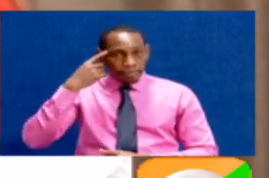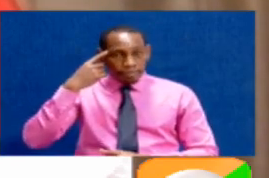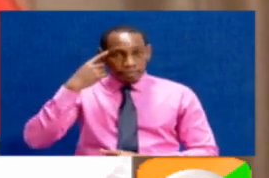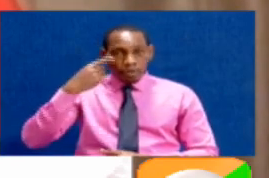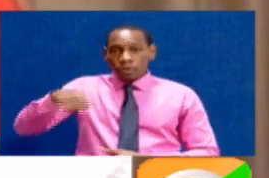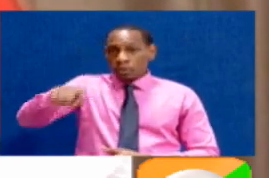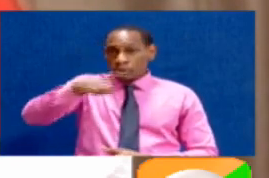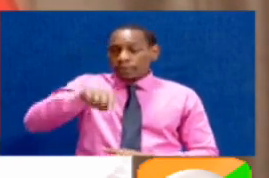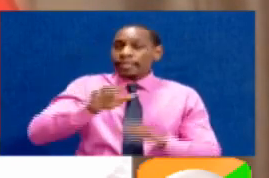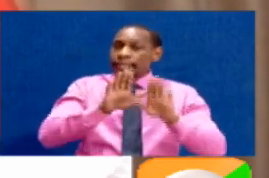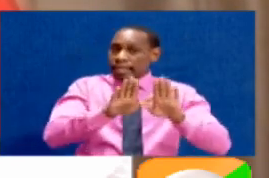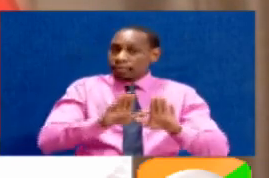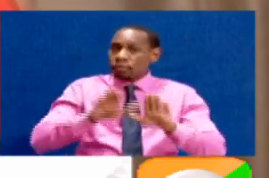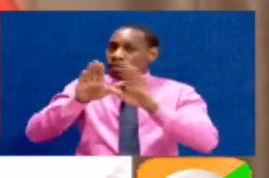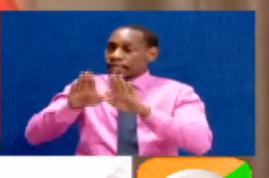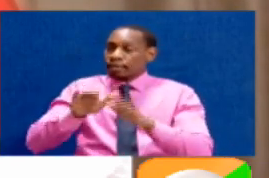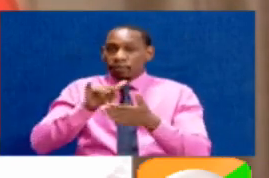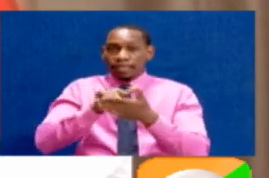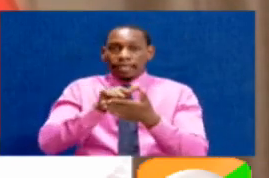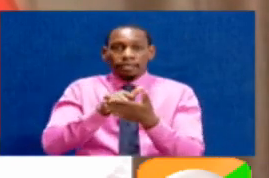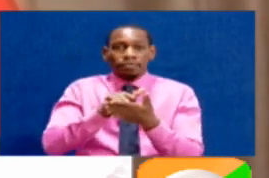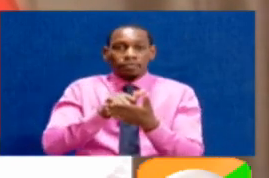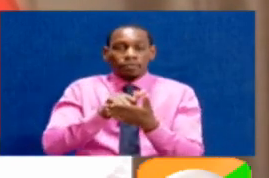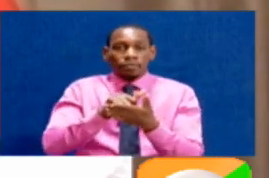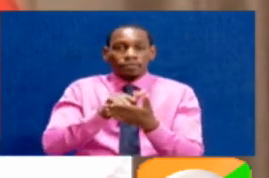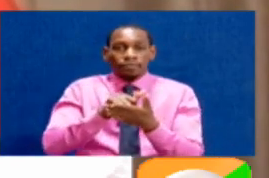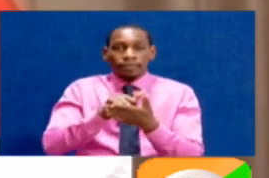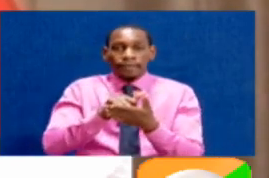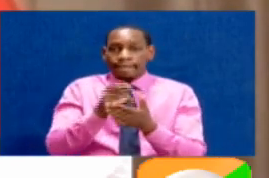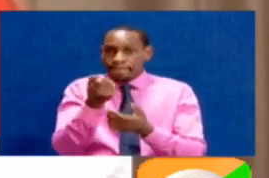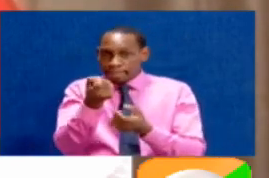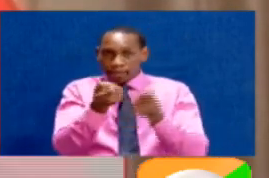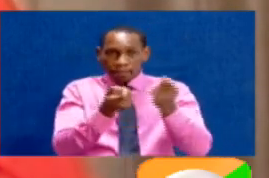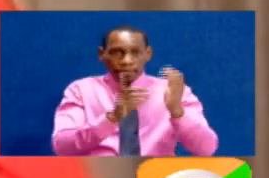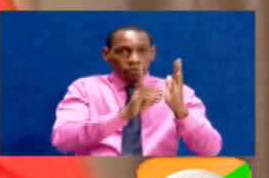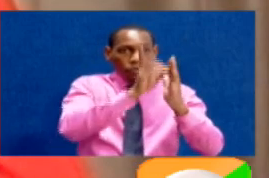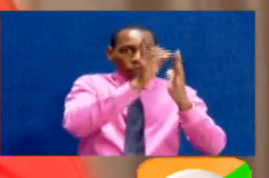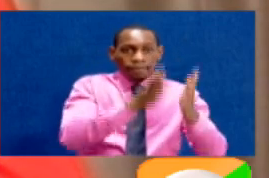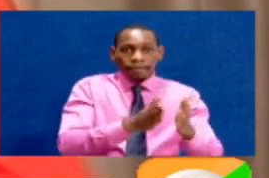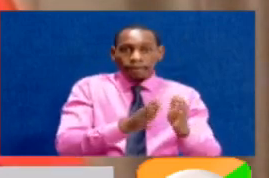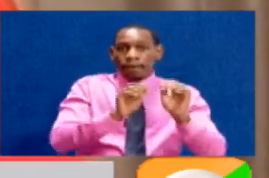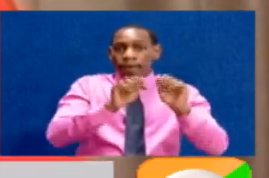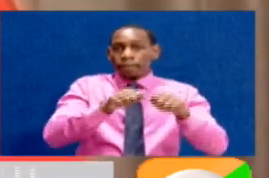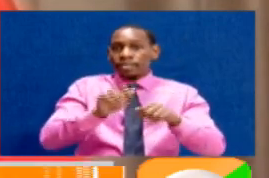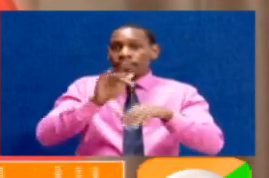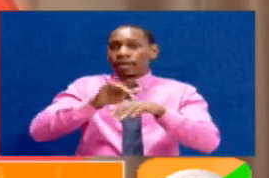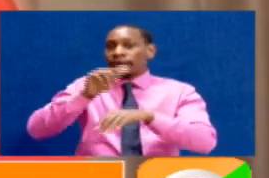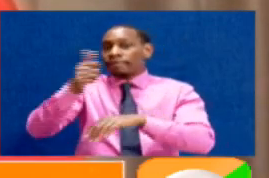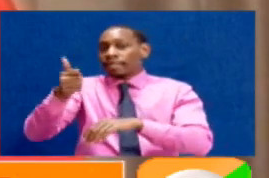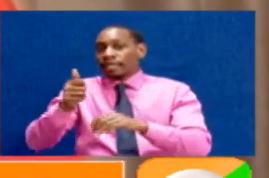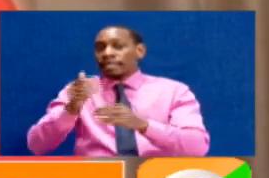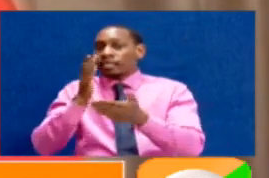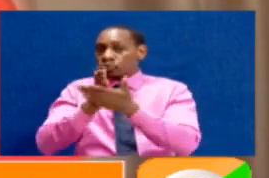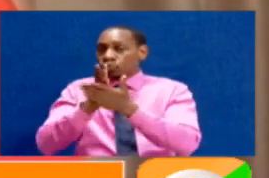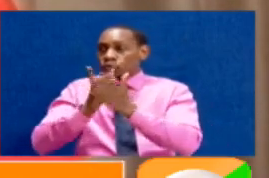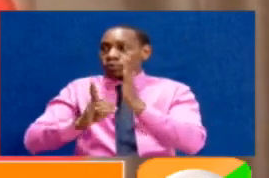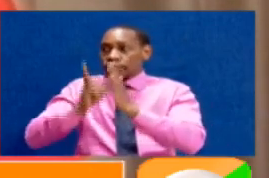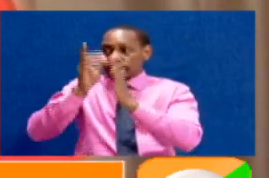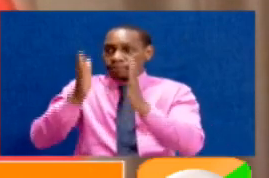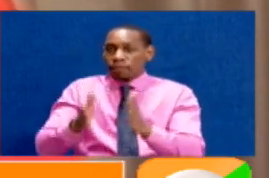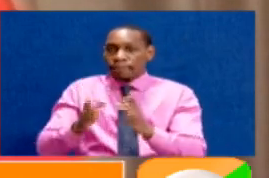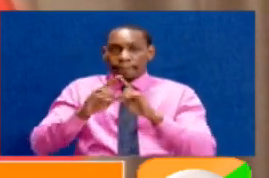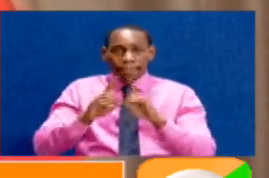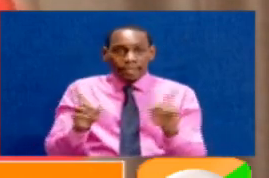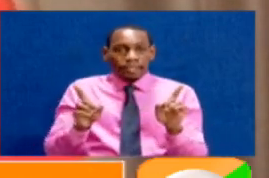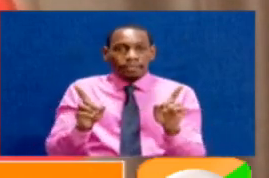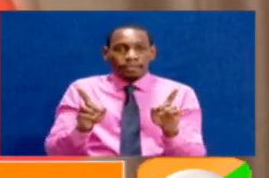we've got to be very careful here that a few developers might spoil the name of very genuine developers.